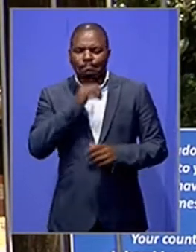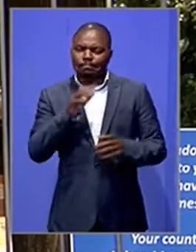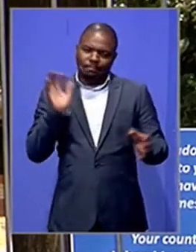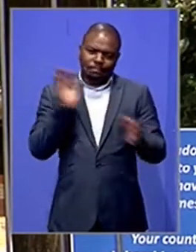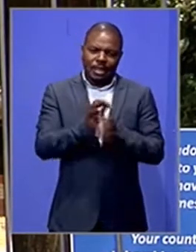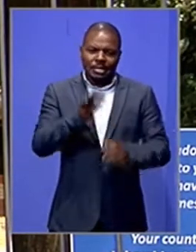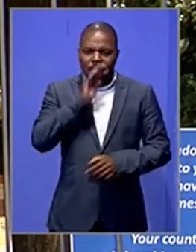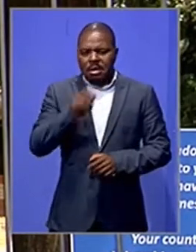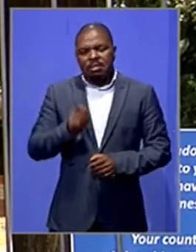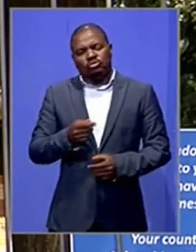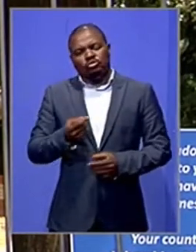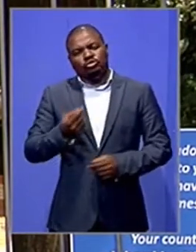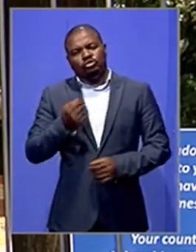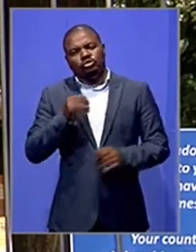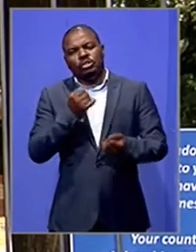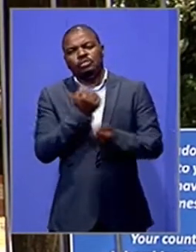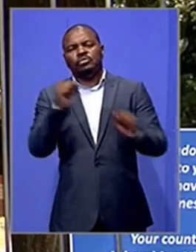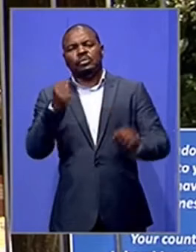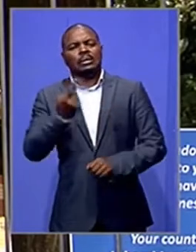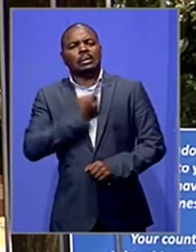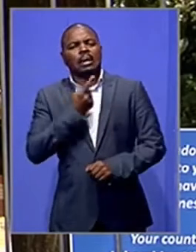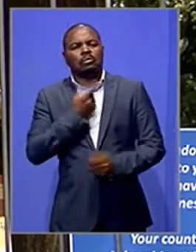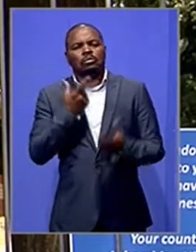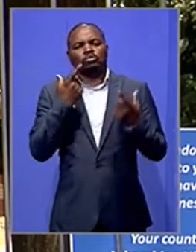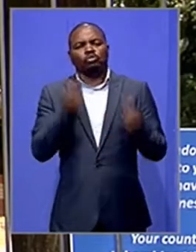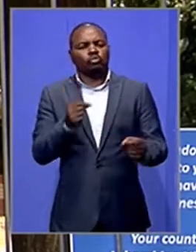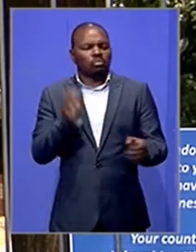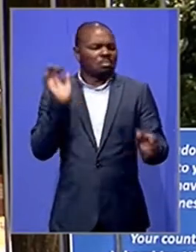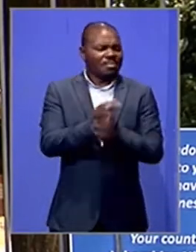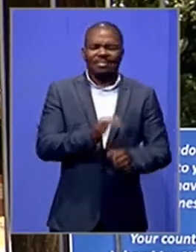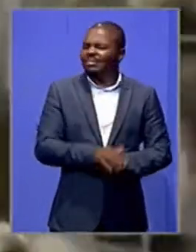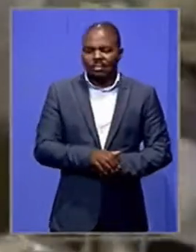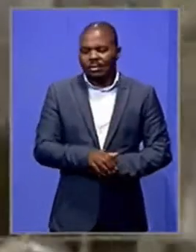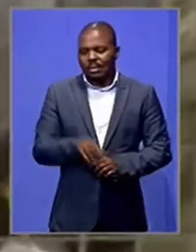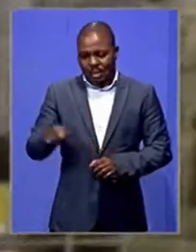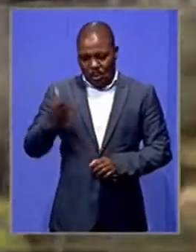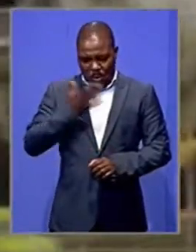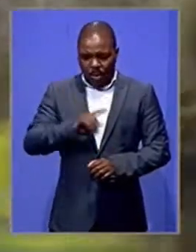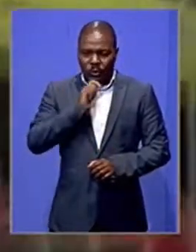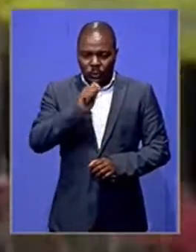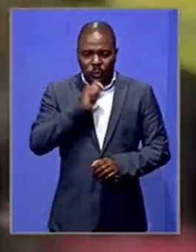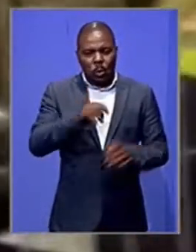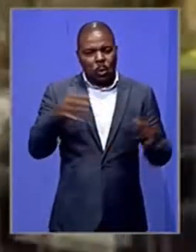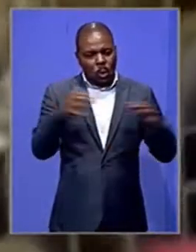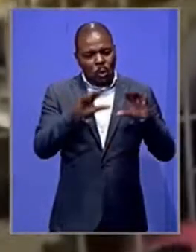there by chance or by our desire. We want to stop the war. Ge ntwa